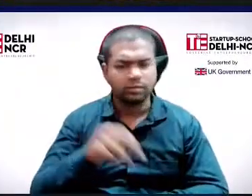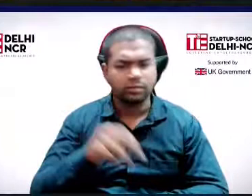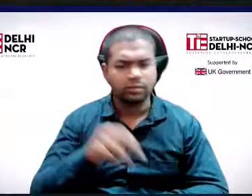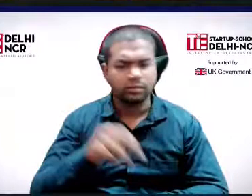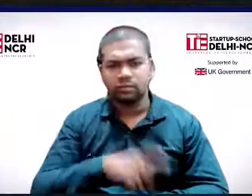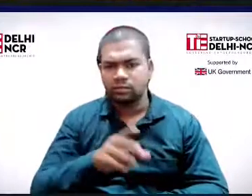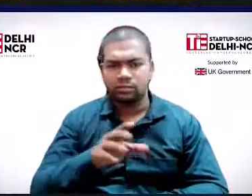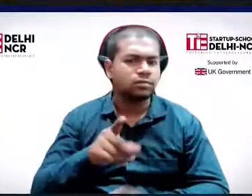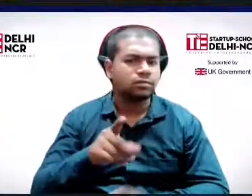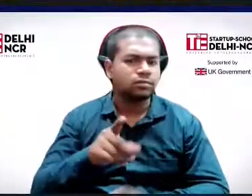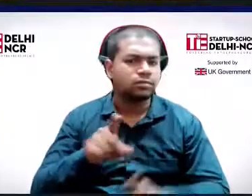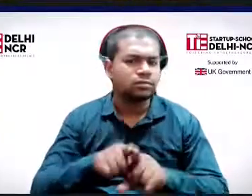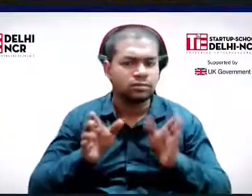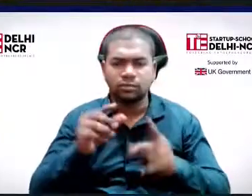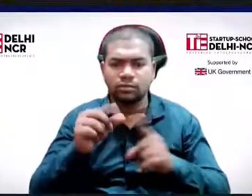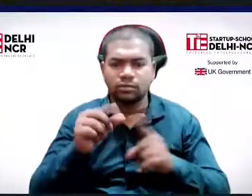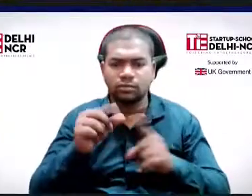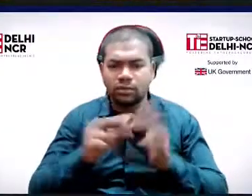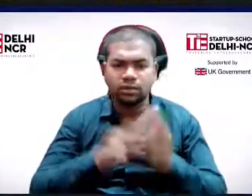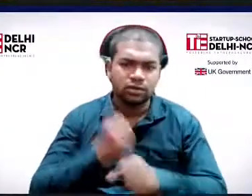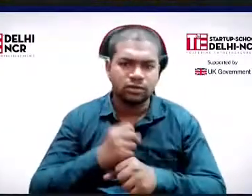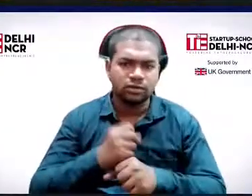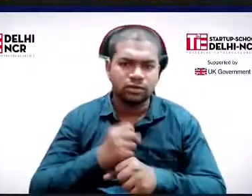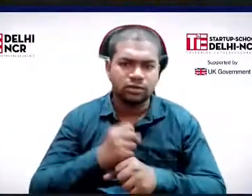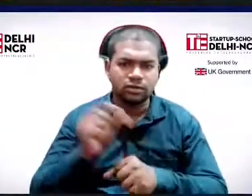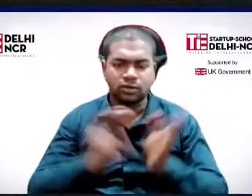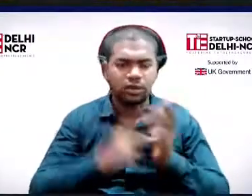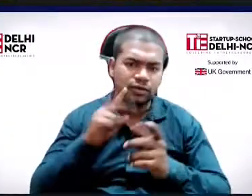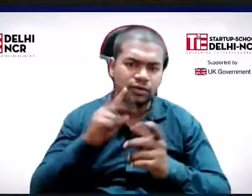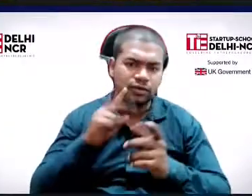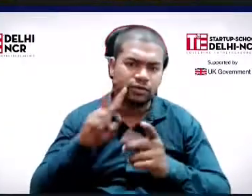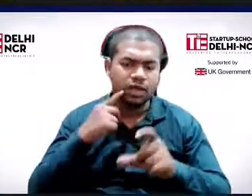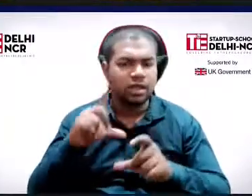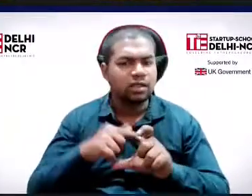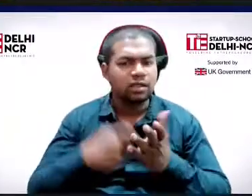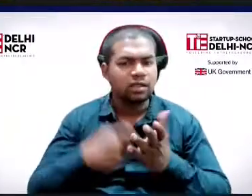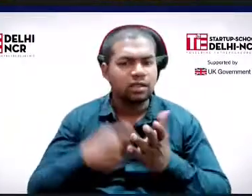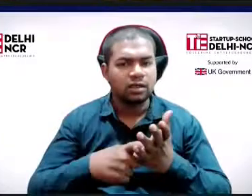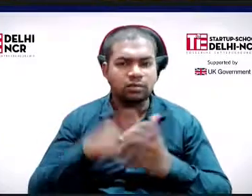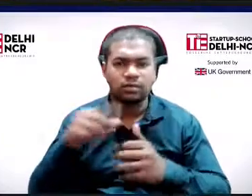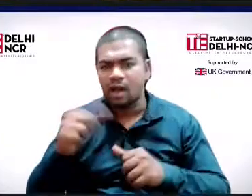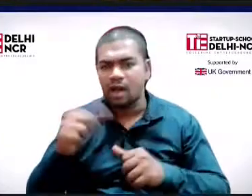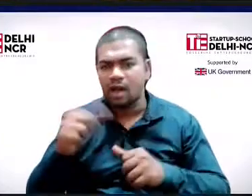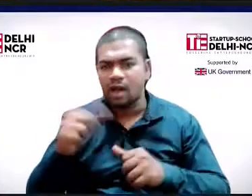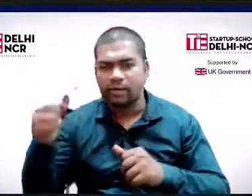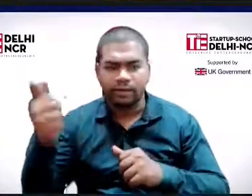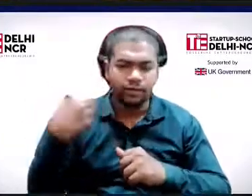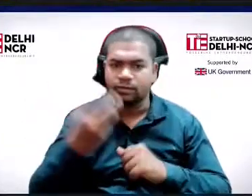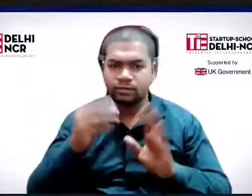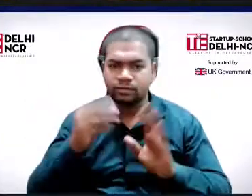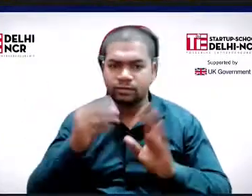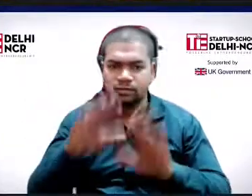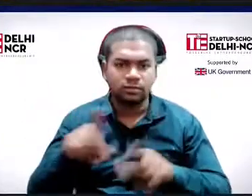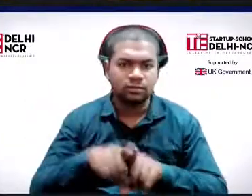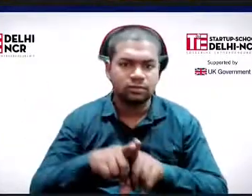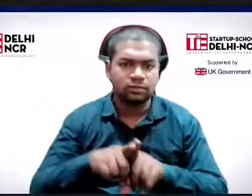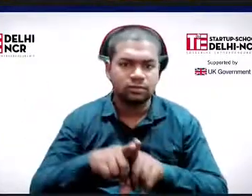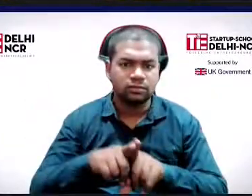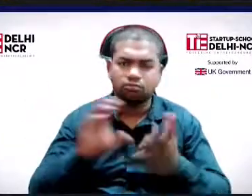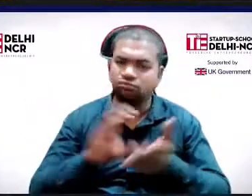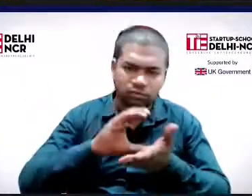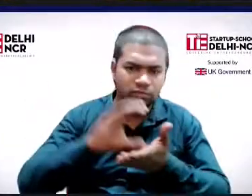by companies like P&G, Unilever, and all those players. And on the other side, we had the advertising